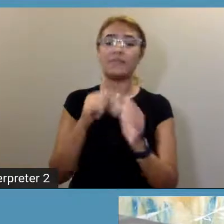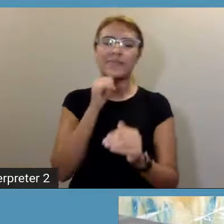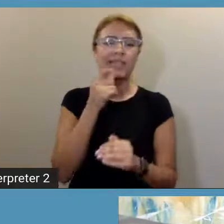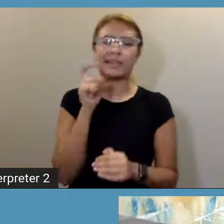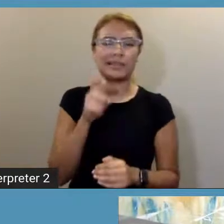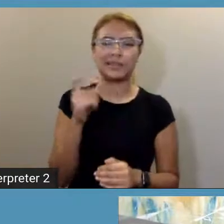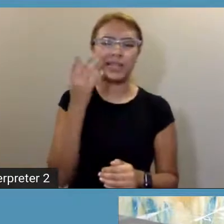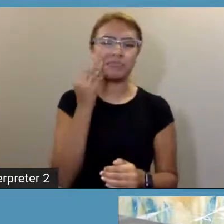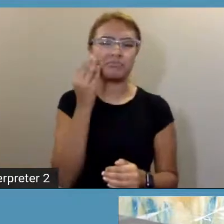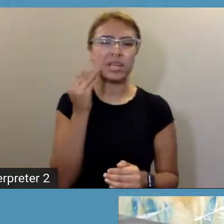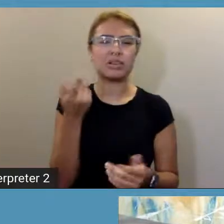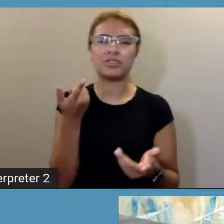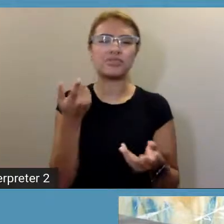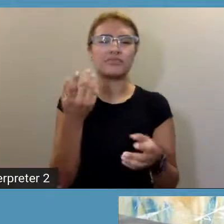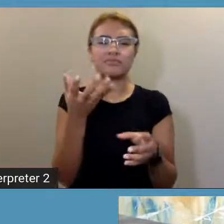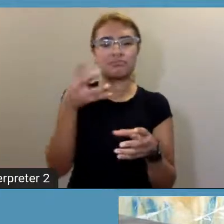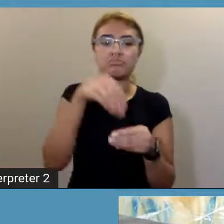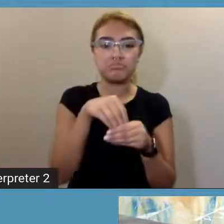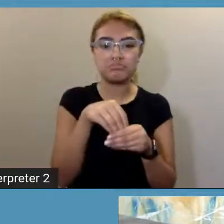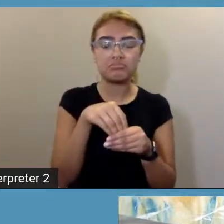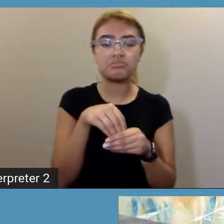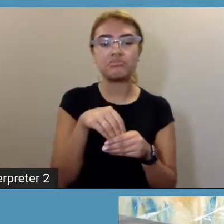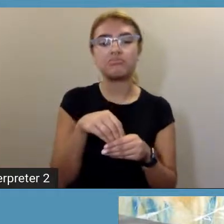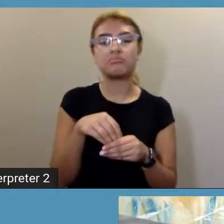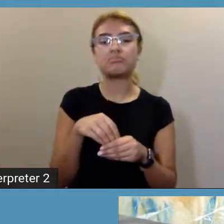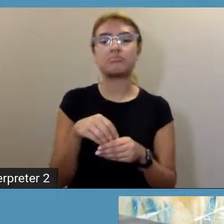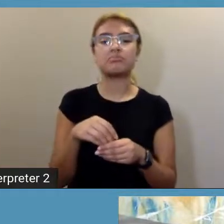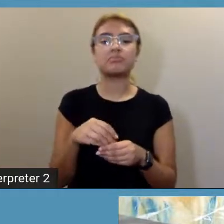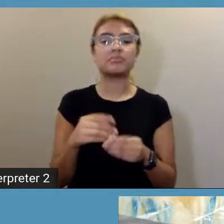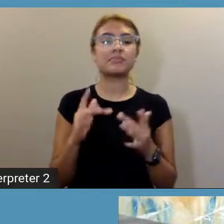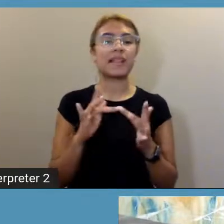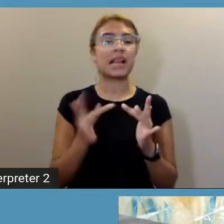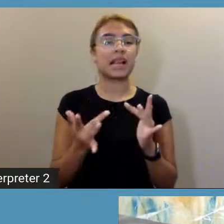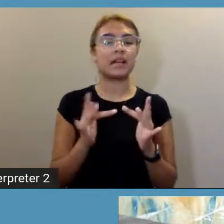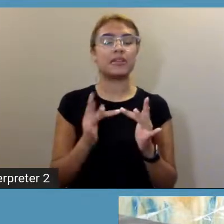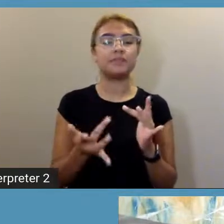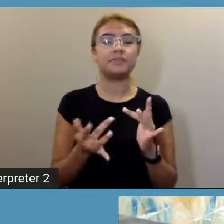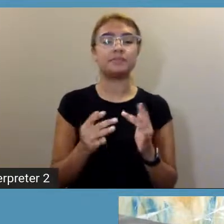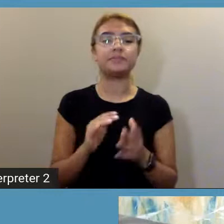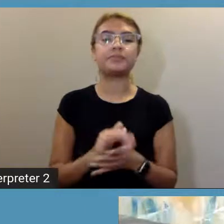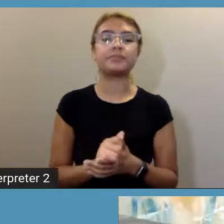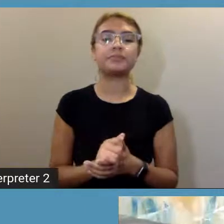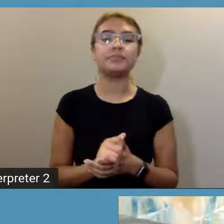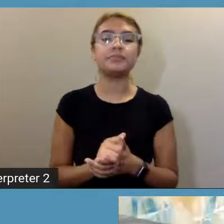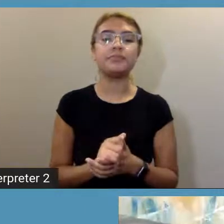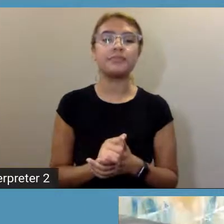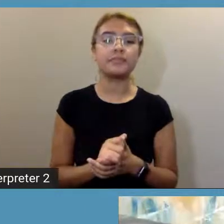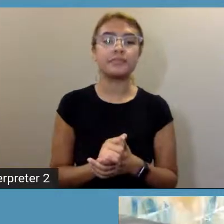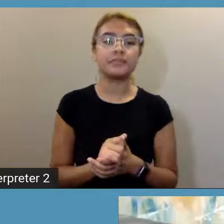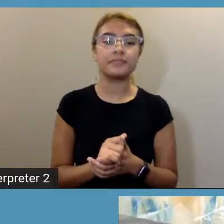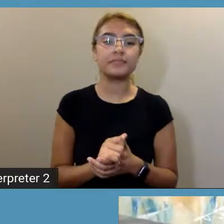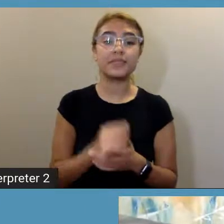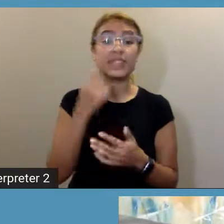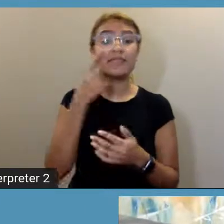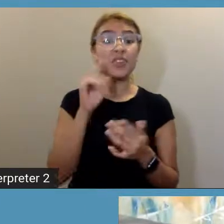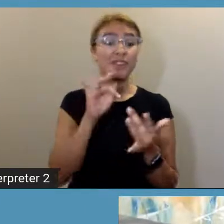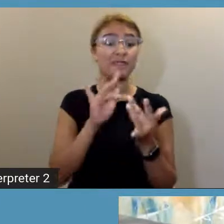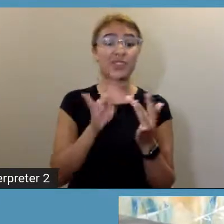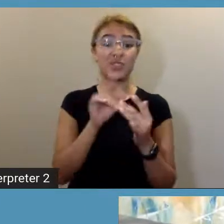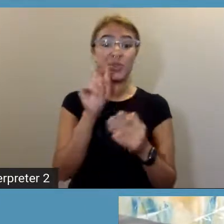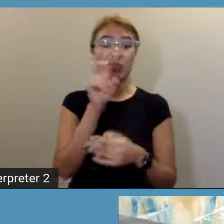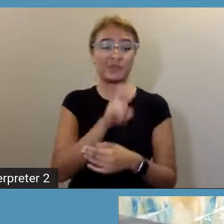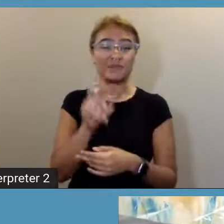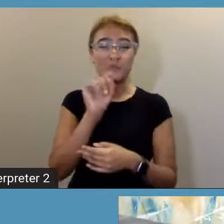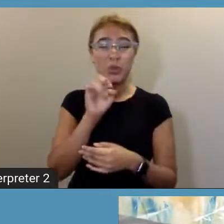in touch, explain what you submit. For virtual tours and virtual spaces,